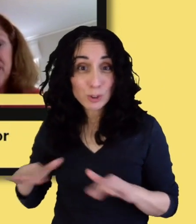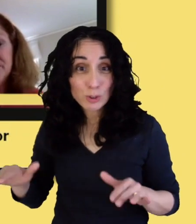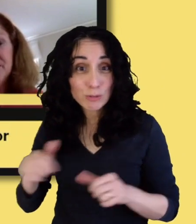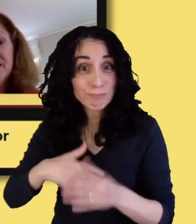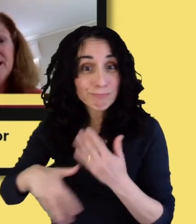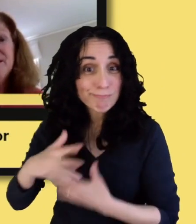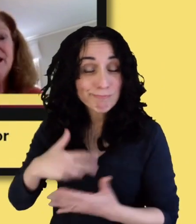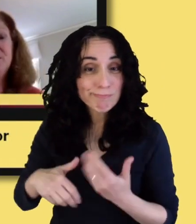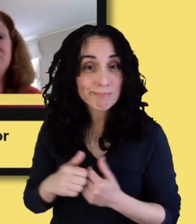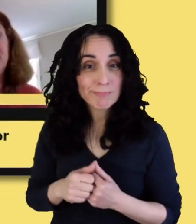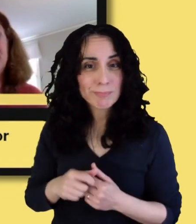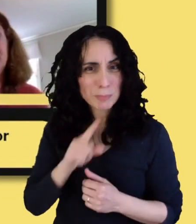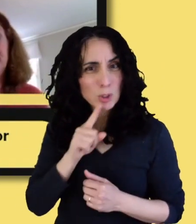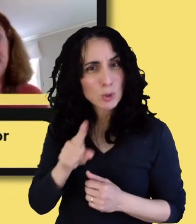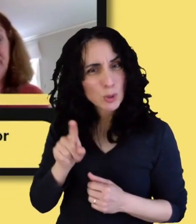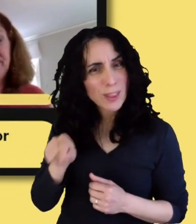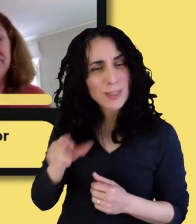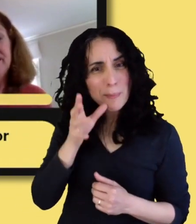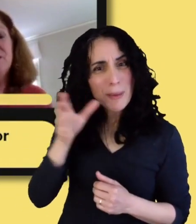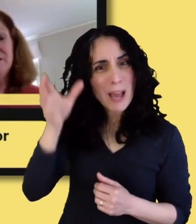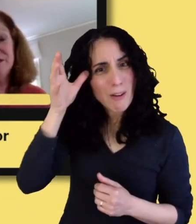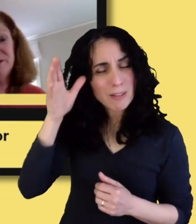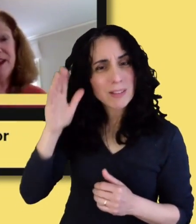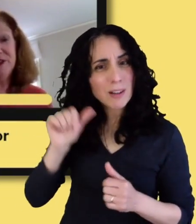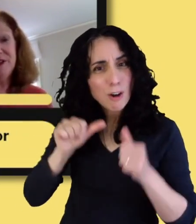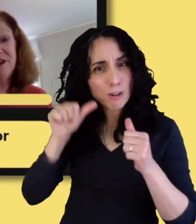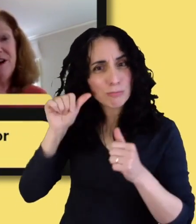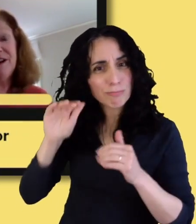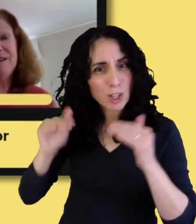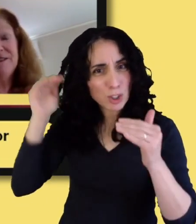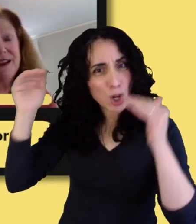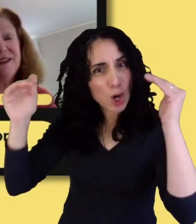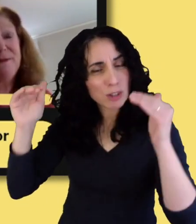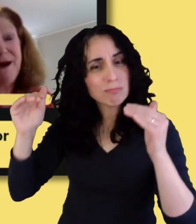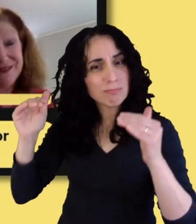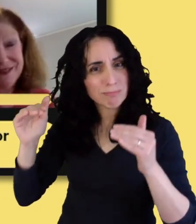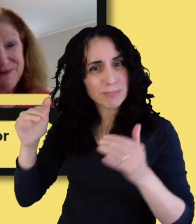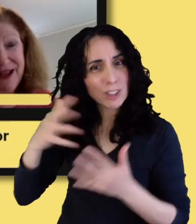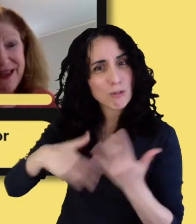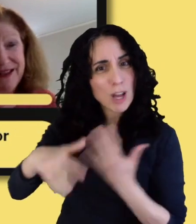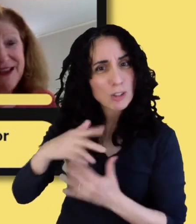to interact with, making sure that the adult interactions